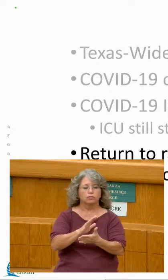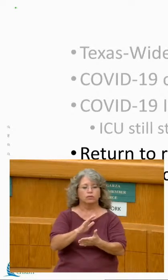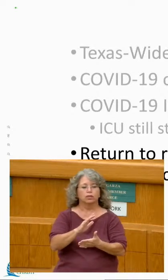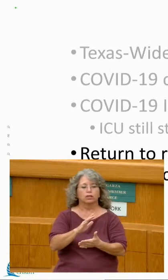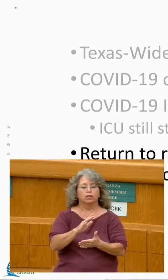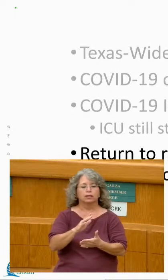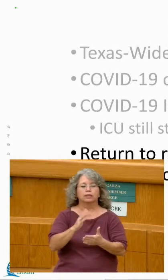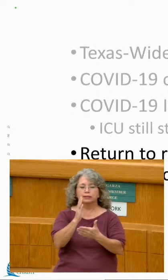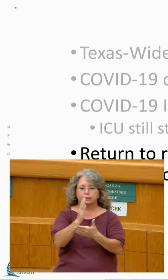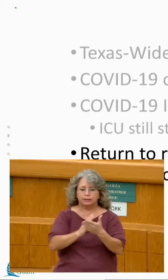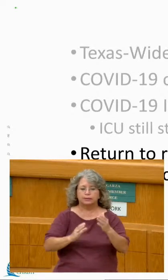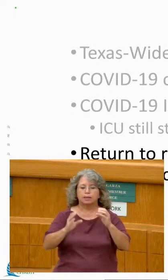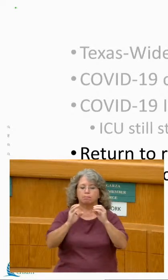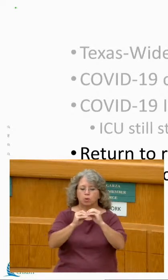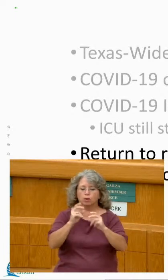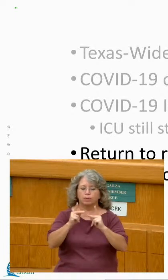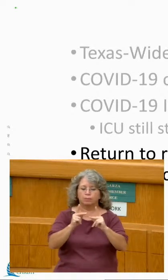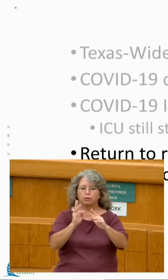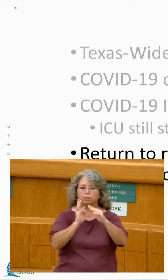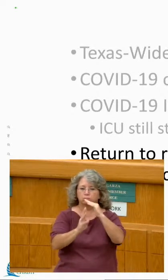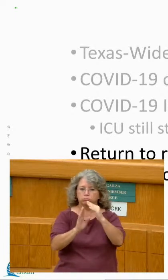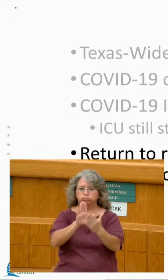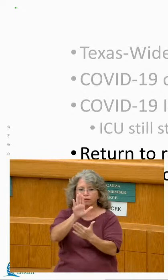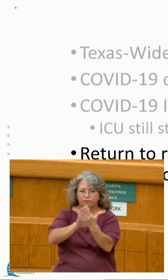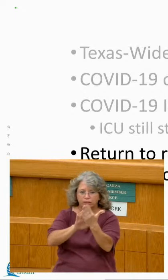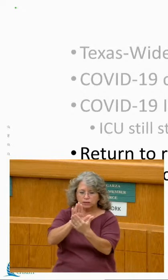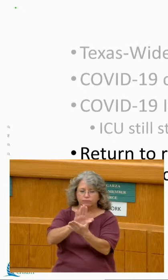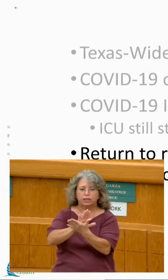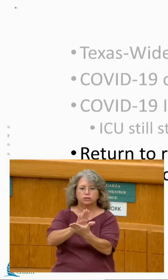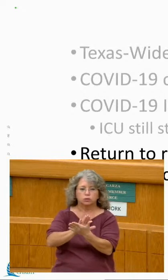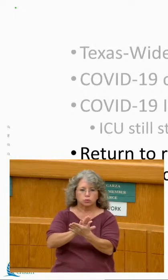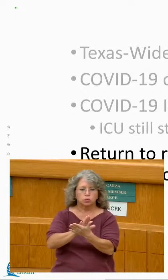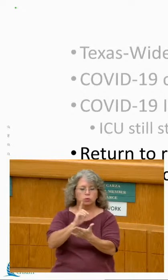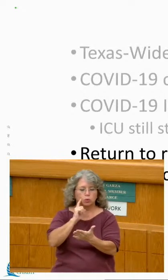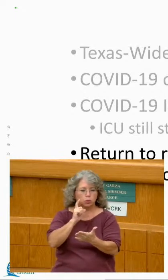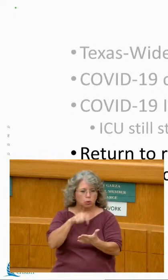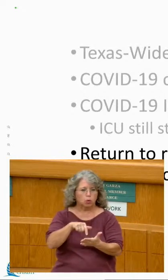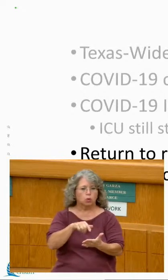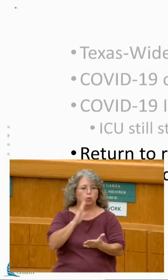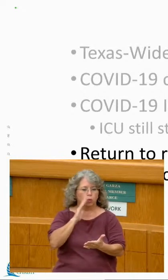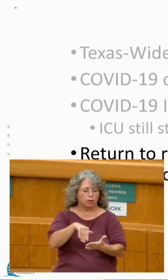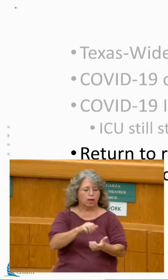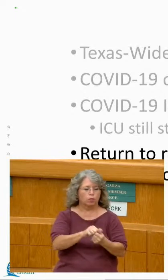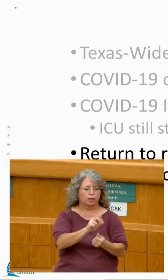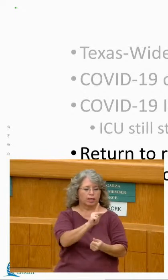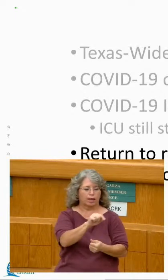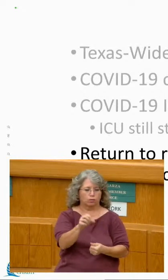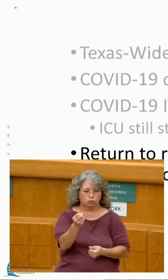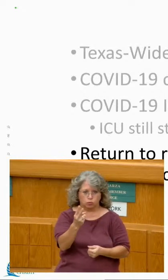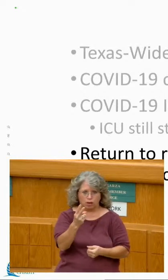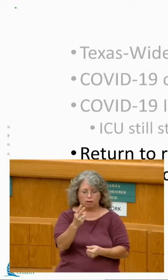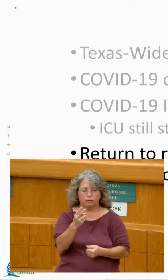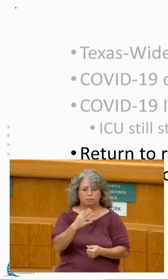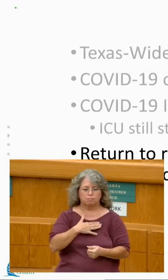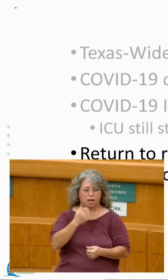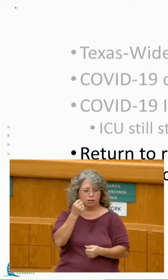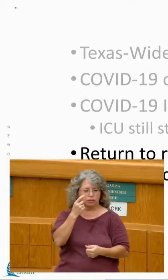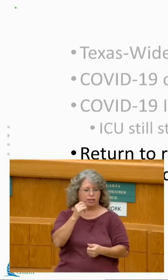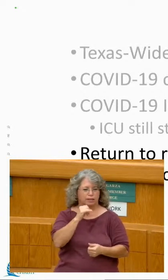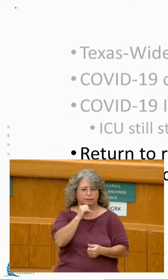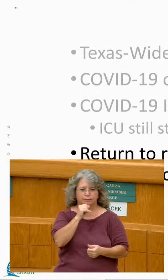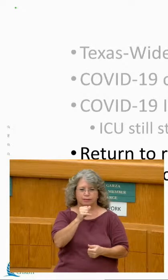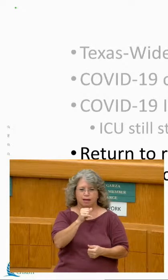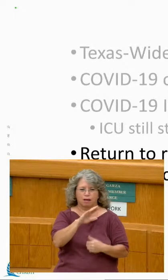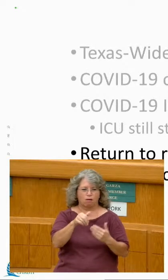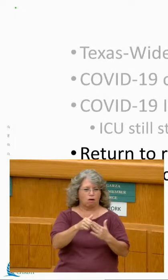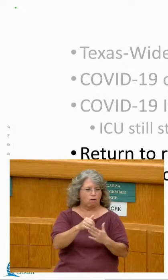face-to-face schooling that's occurring with K through 12 students. Starting this week, it's my understanding that they're not going back to